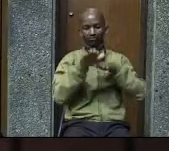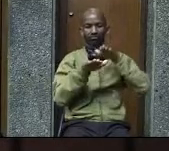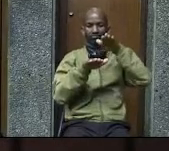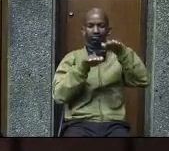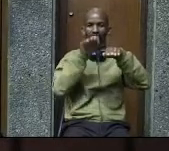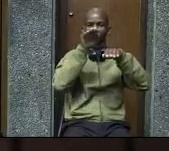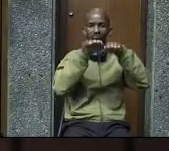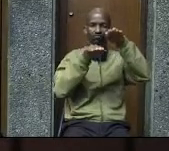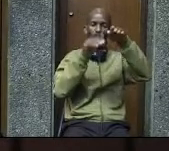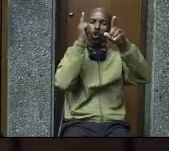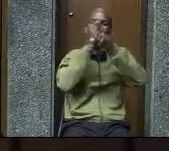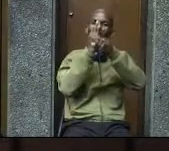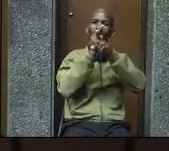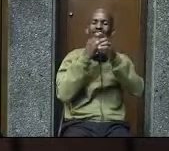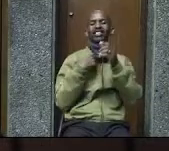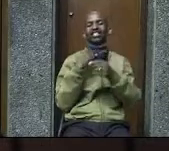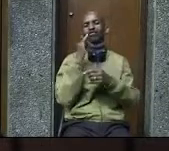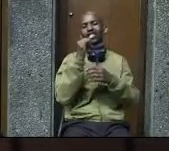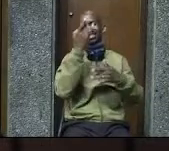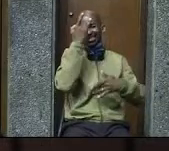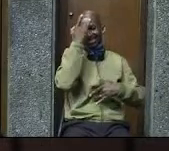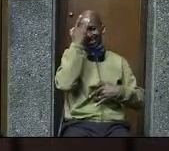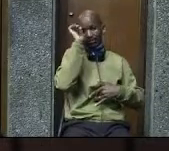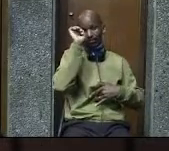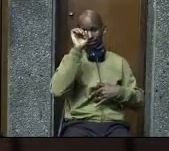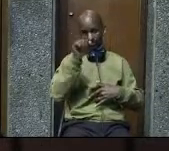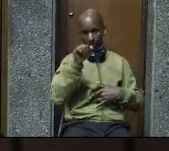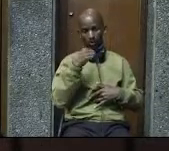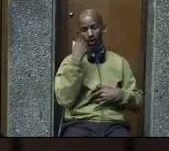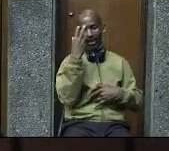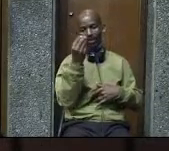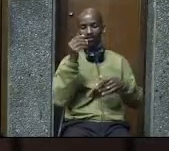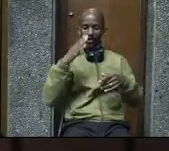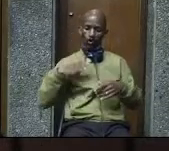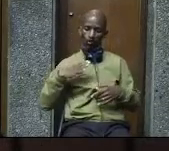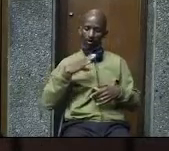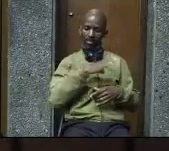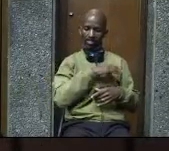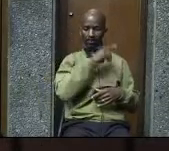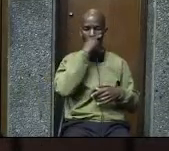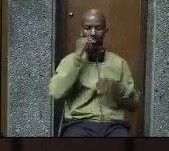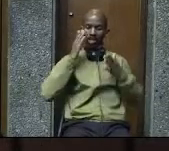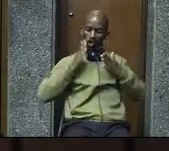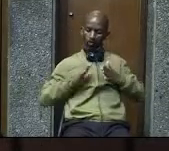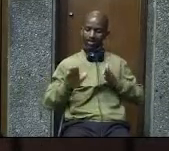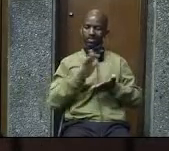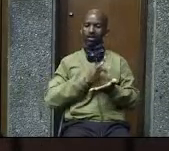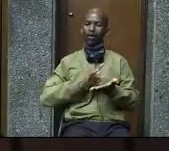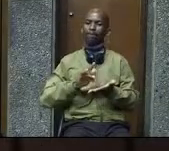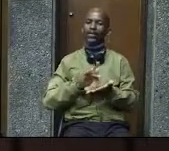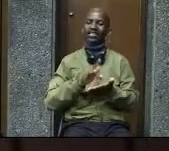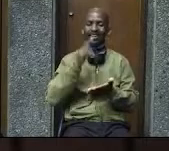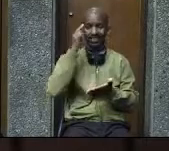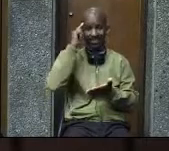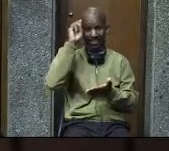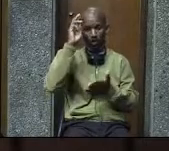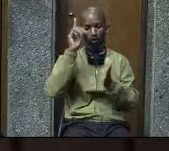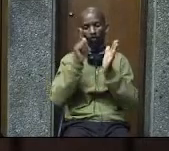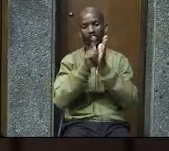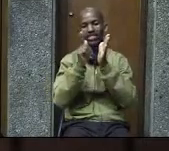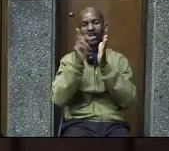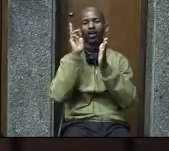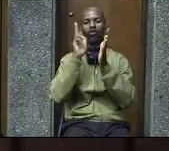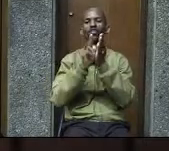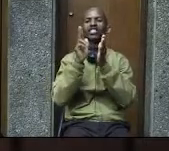tshwantse ena thewe o nale arthritis and all that rena le committee e bitswang human settlement ke nahana gore di official tsa